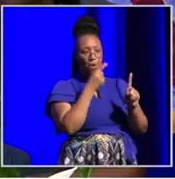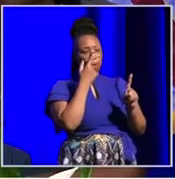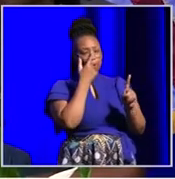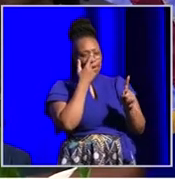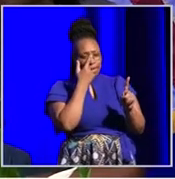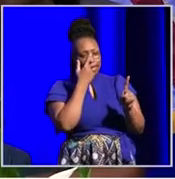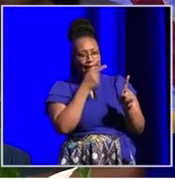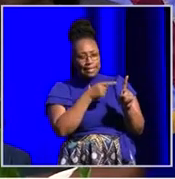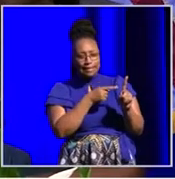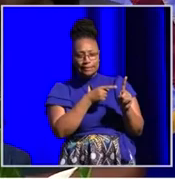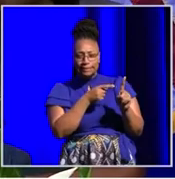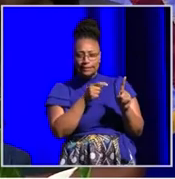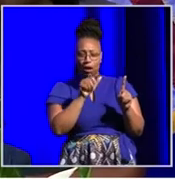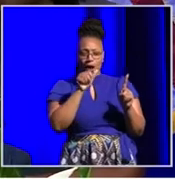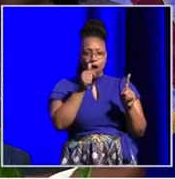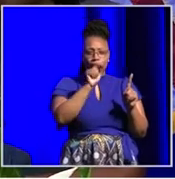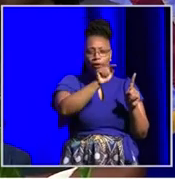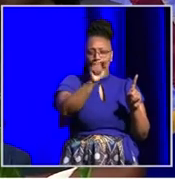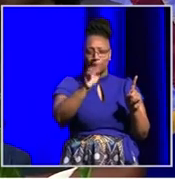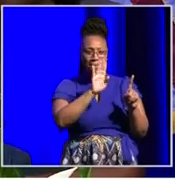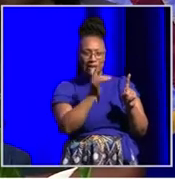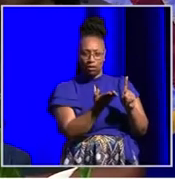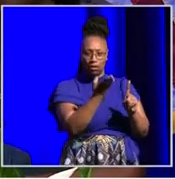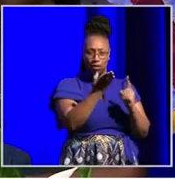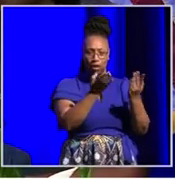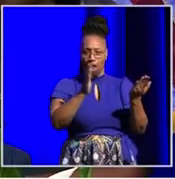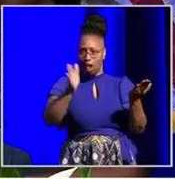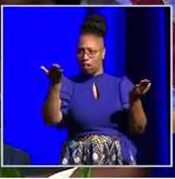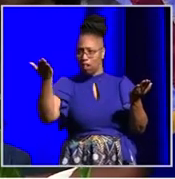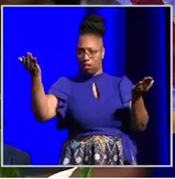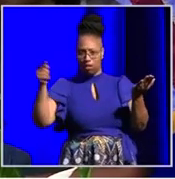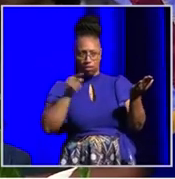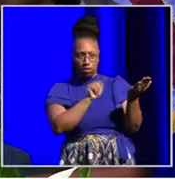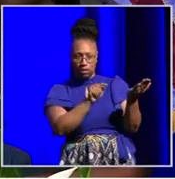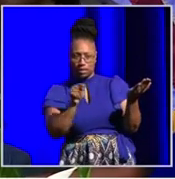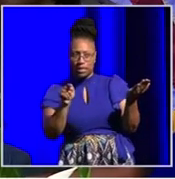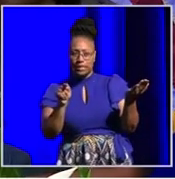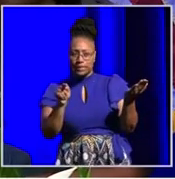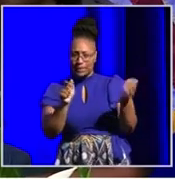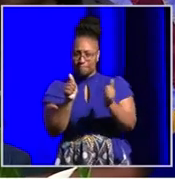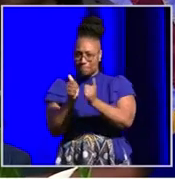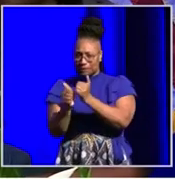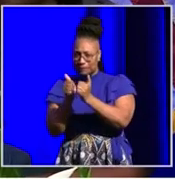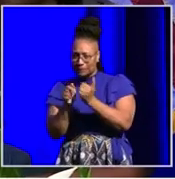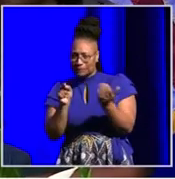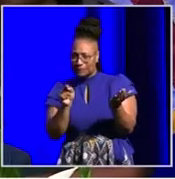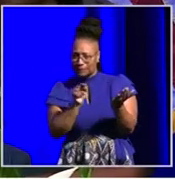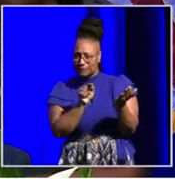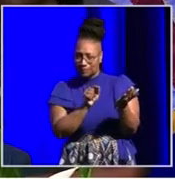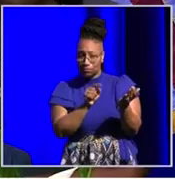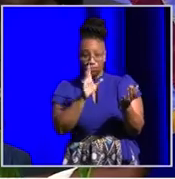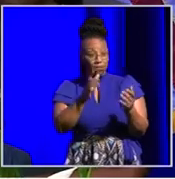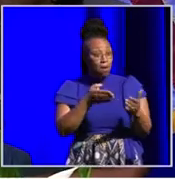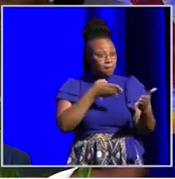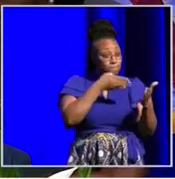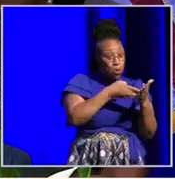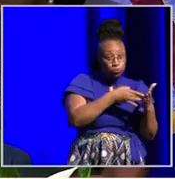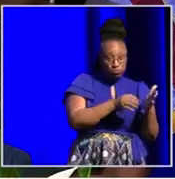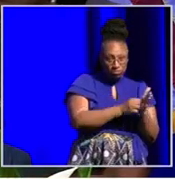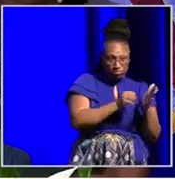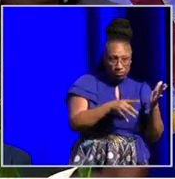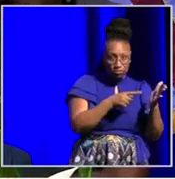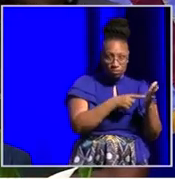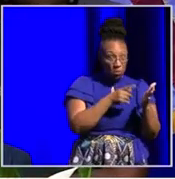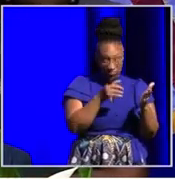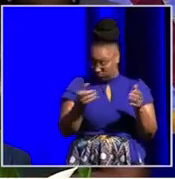of you will recall, the abortion rider was reimposed in 2011, and the